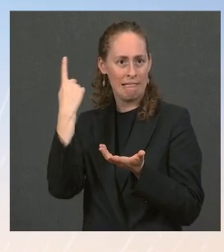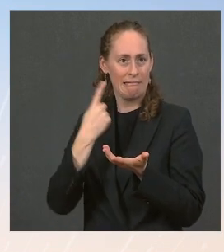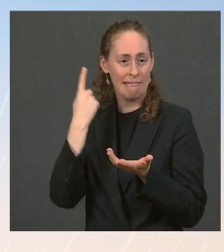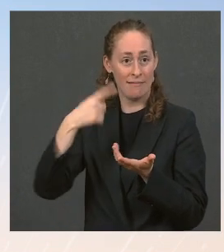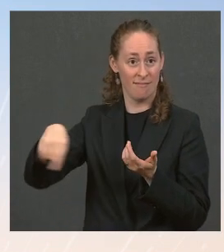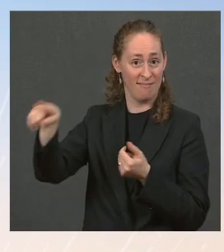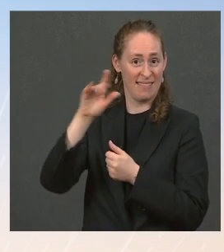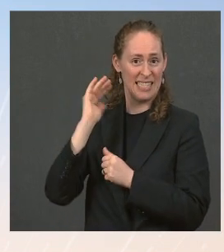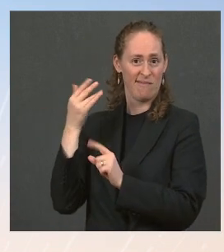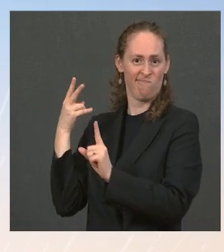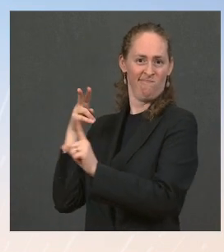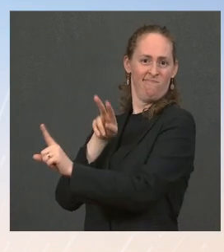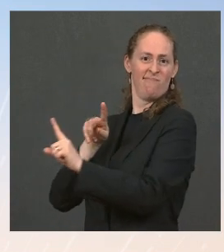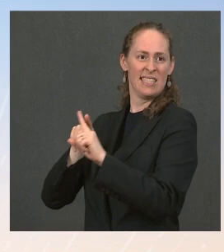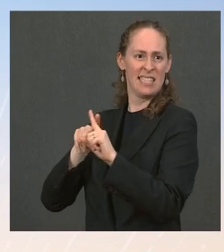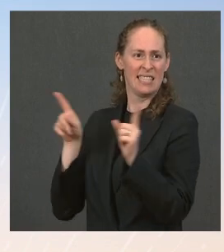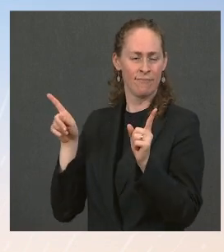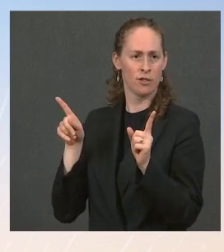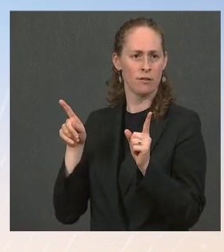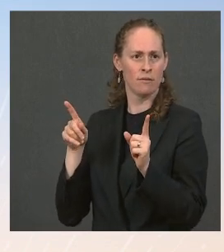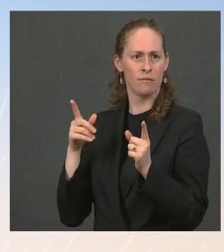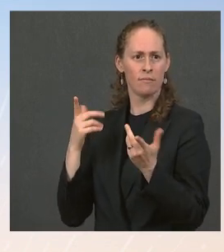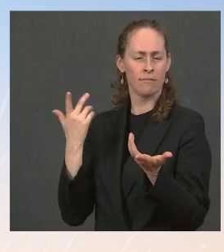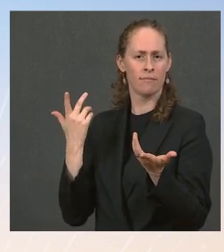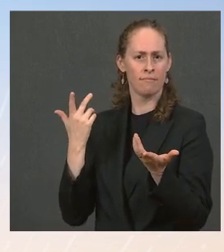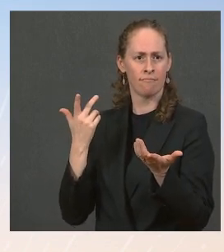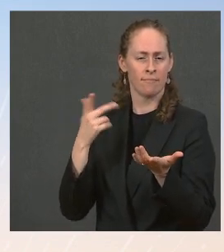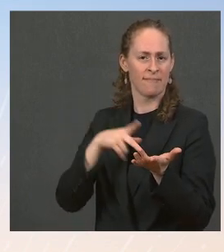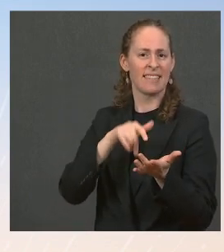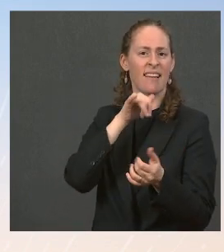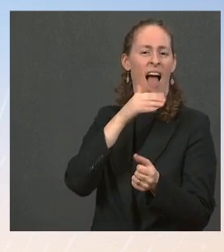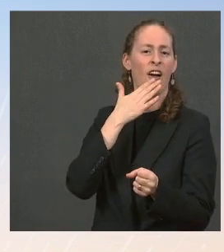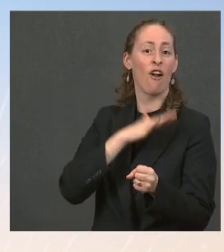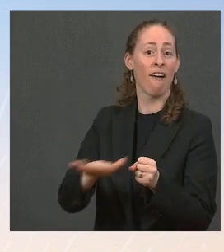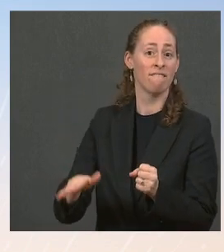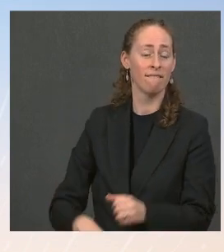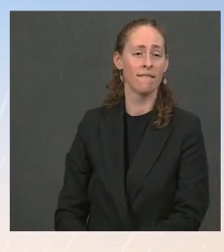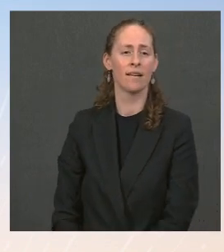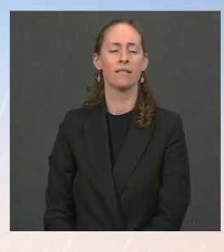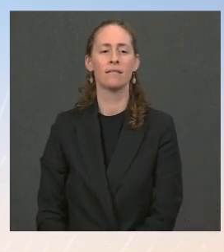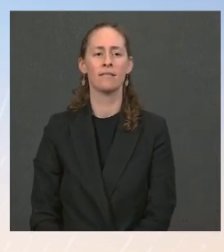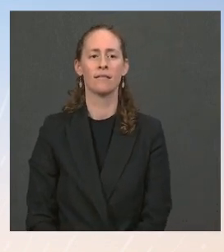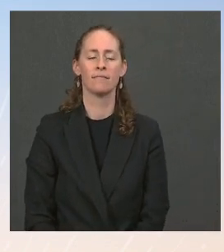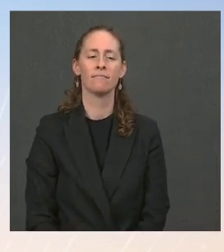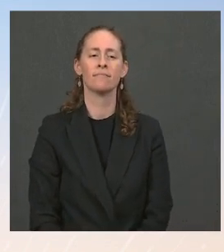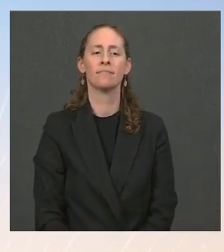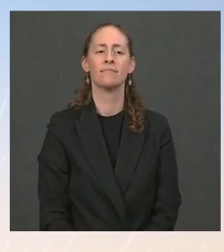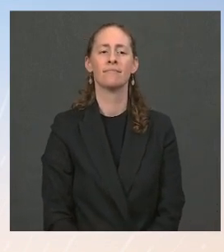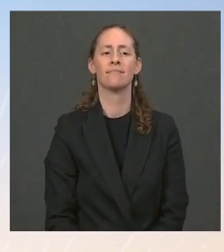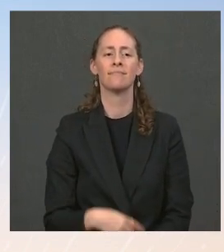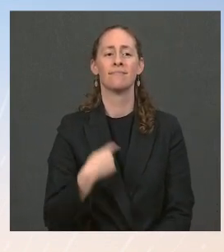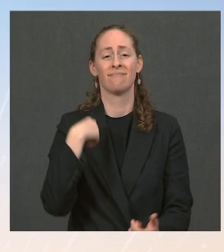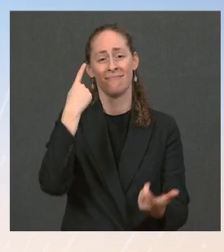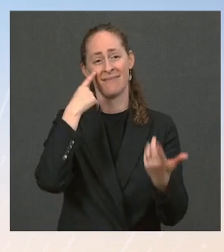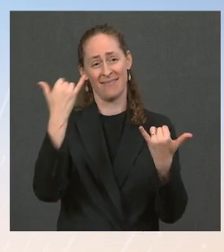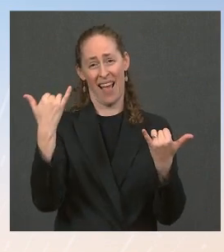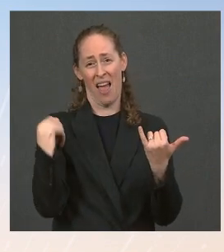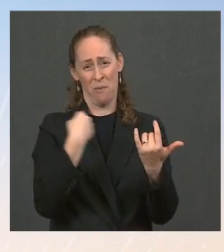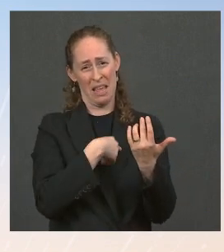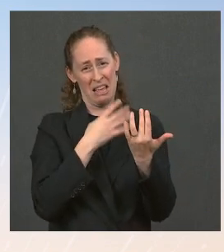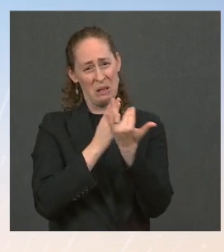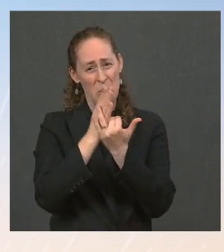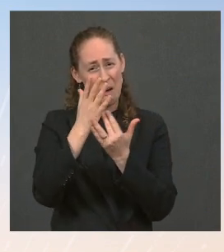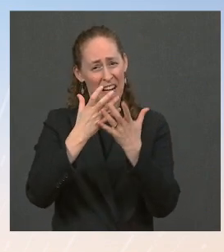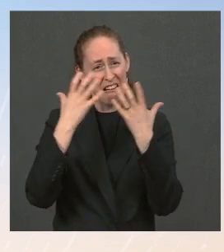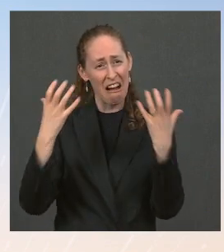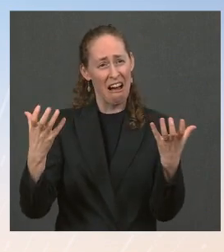guys have not done well enough? Well, I think the country is going through a lot right now, and people are still under the threat